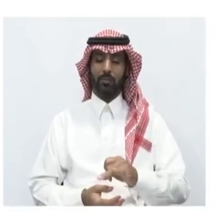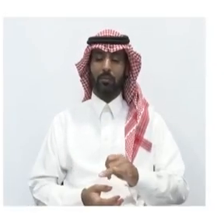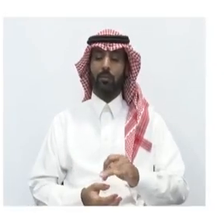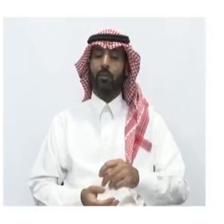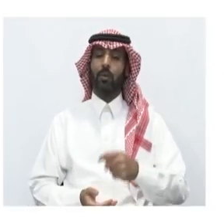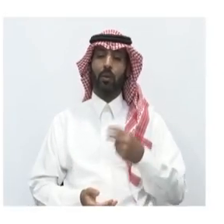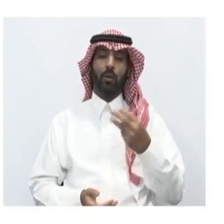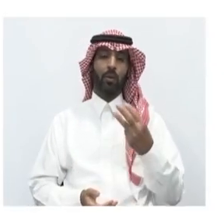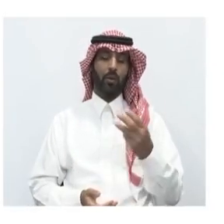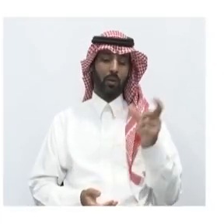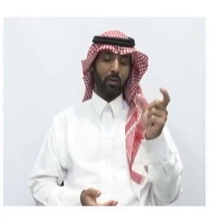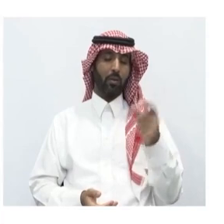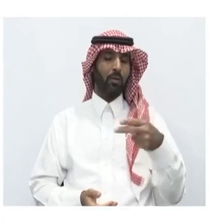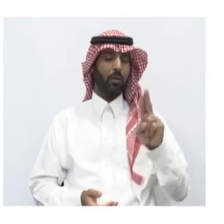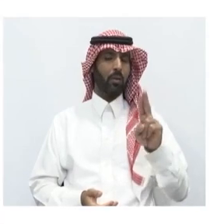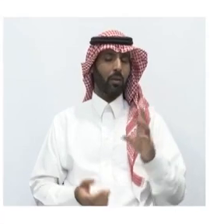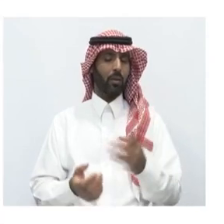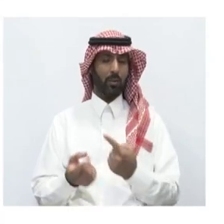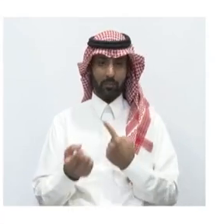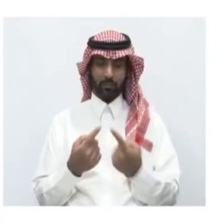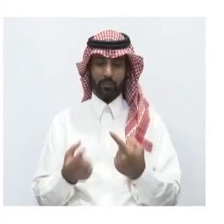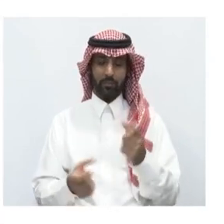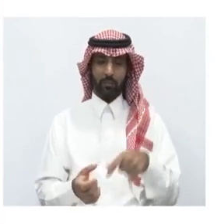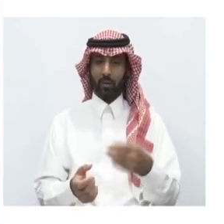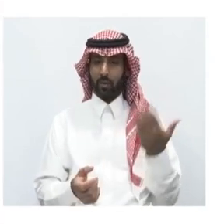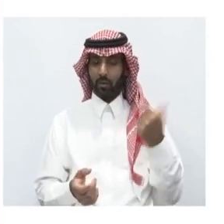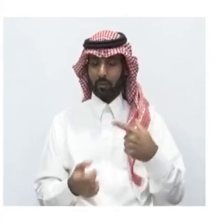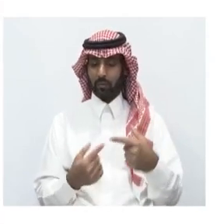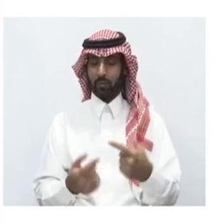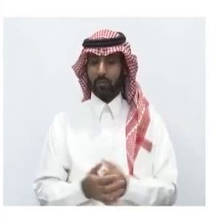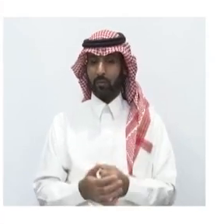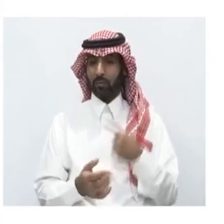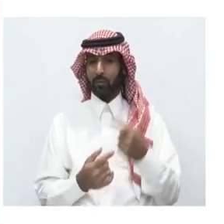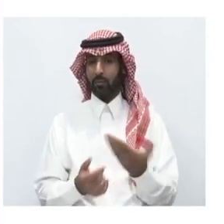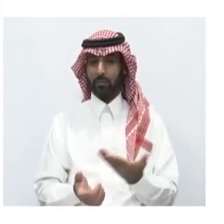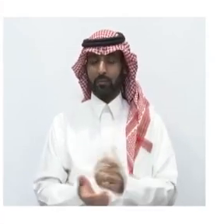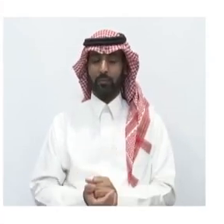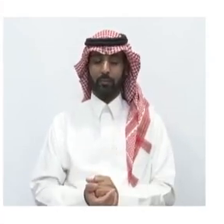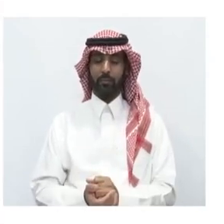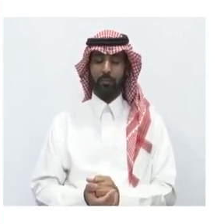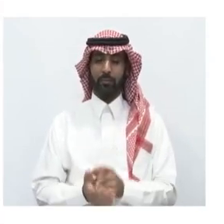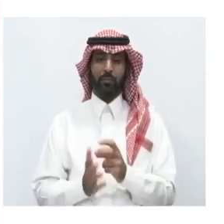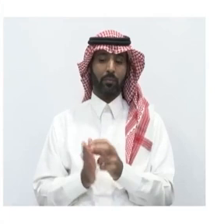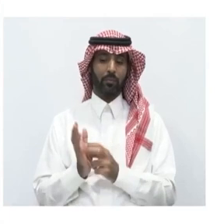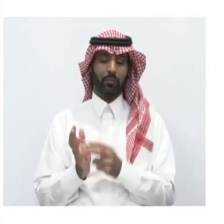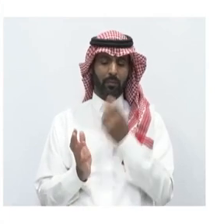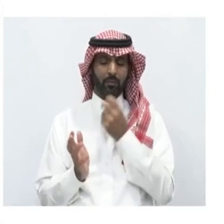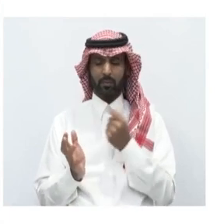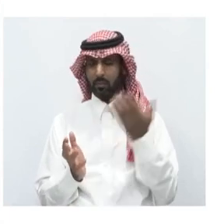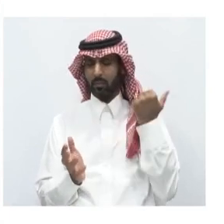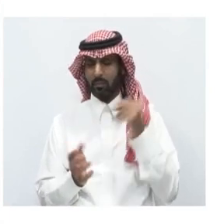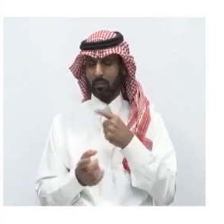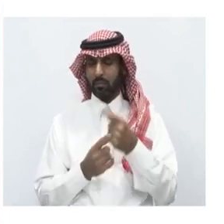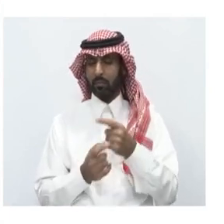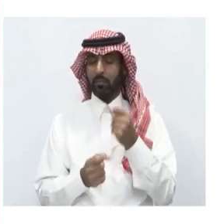unit 3, which will be the conversation. But before we do that, let's revise our previous lesson, the grammar lesson. If you remember, we